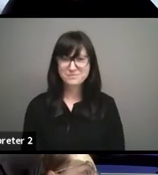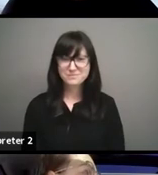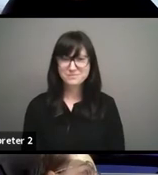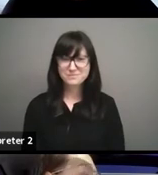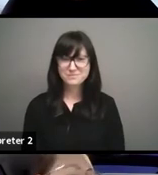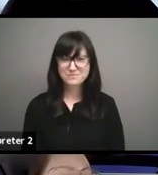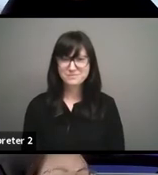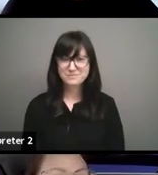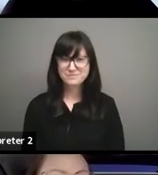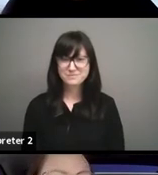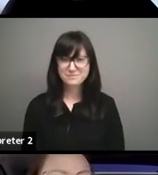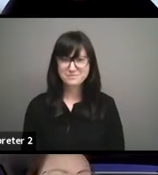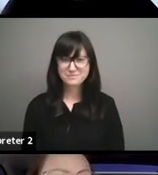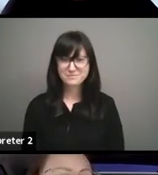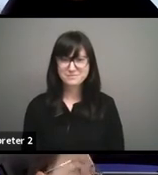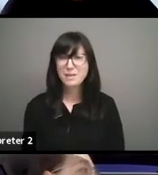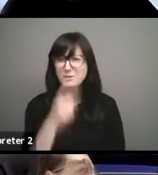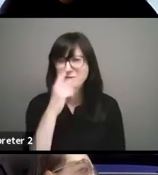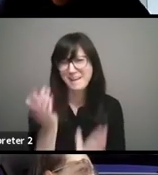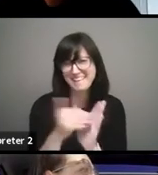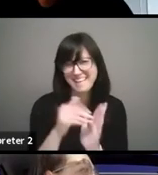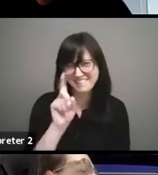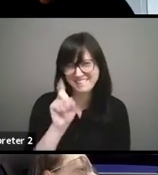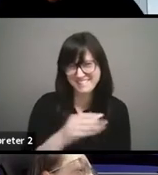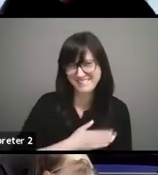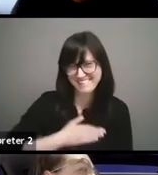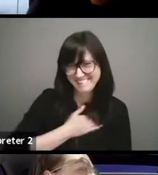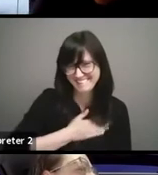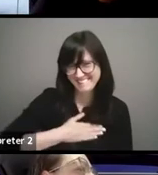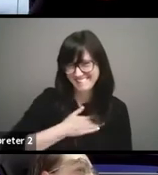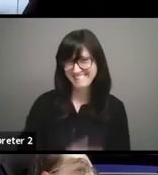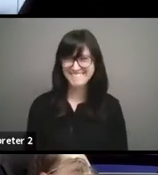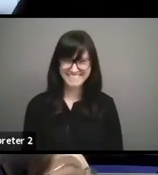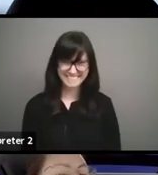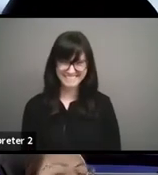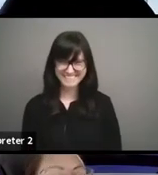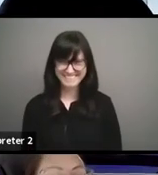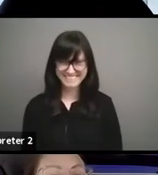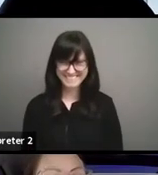Hi, can you repeat that question, please?